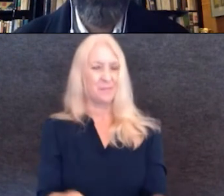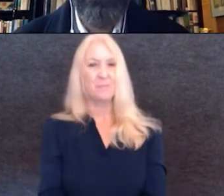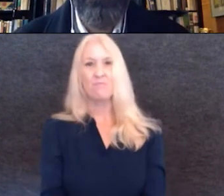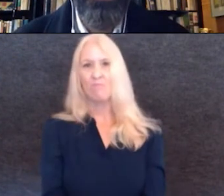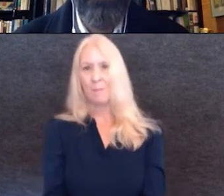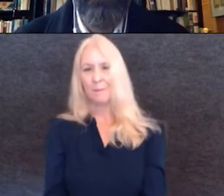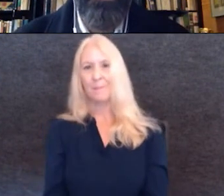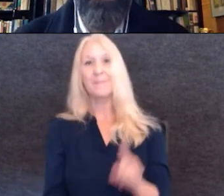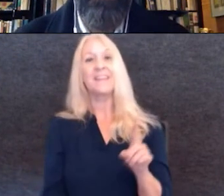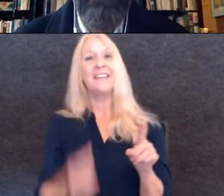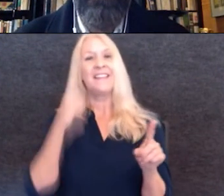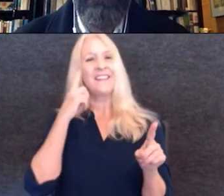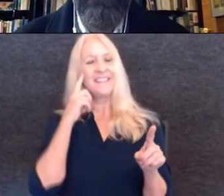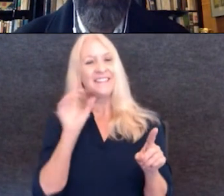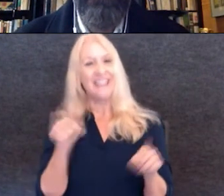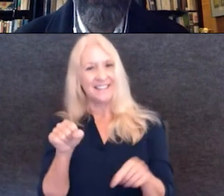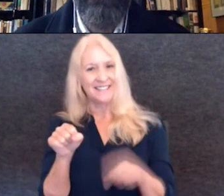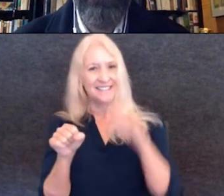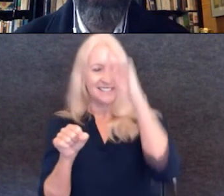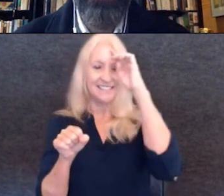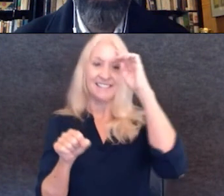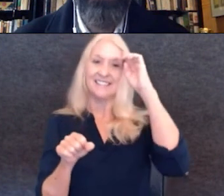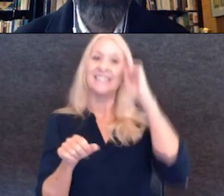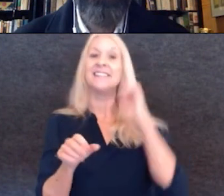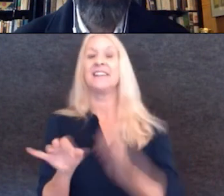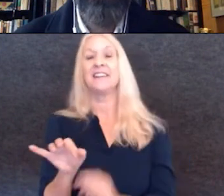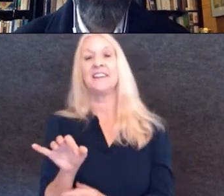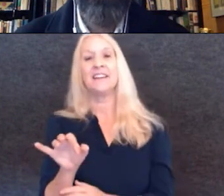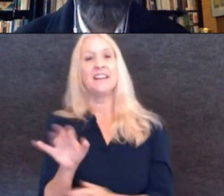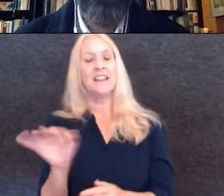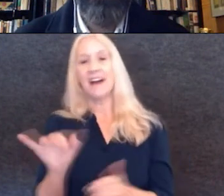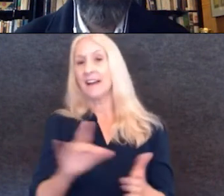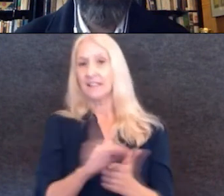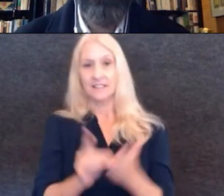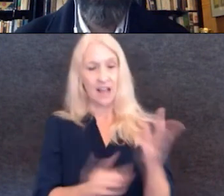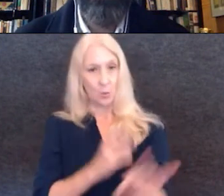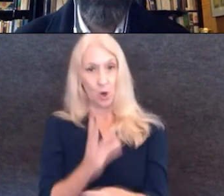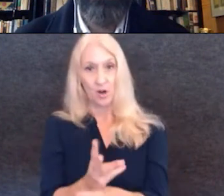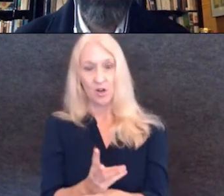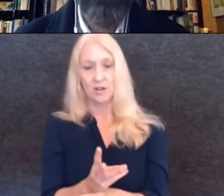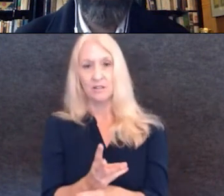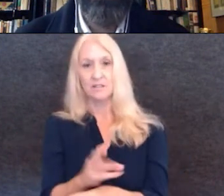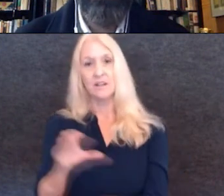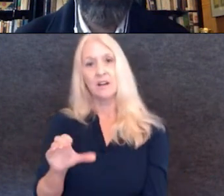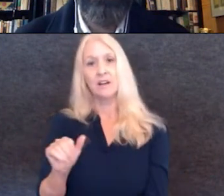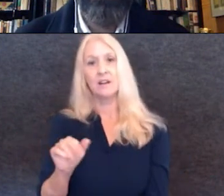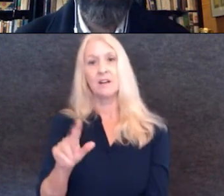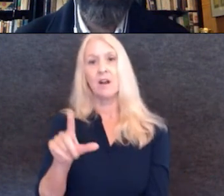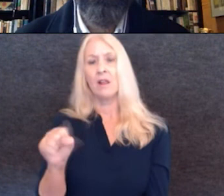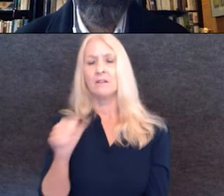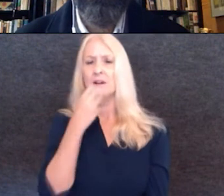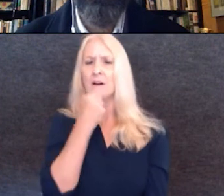you know, that's the thing too, not like, I don't know, like in a, in the design world, you know, Carlos is beloved in the